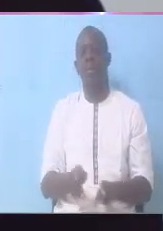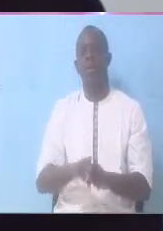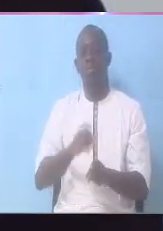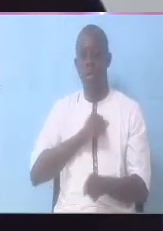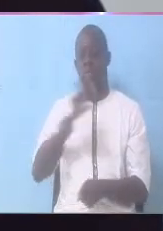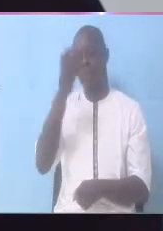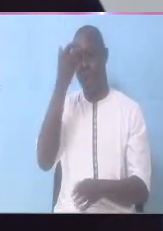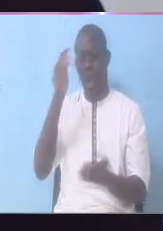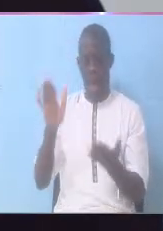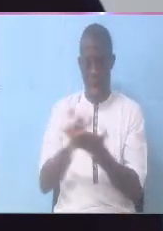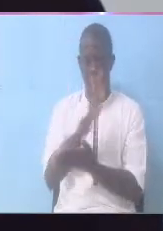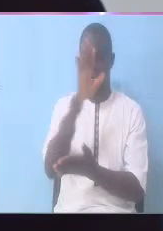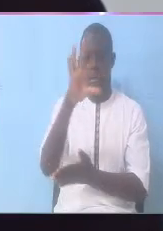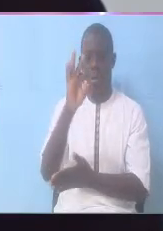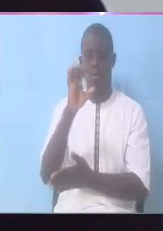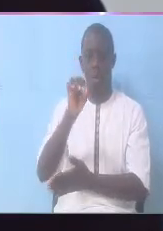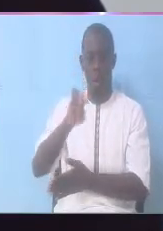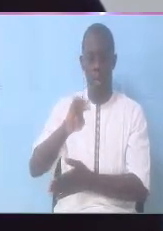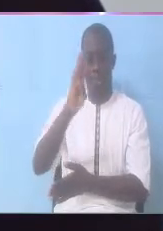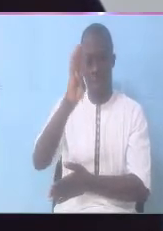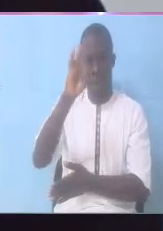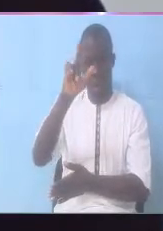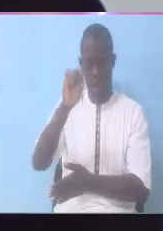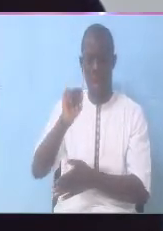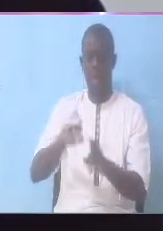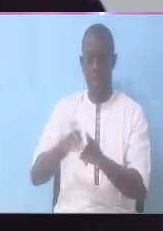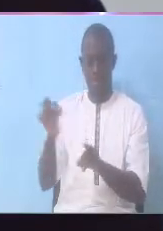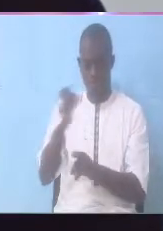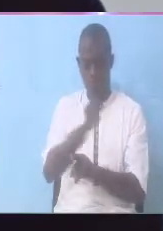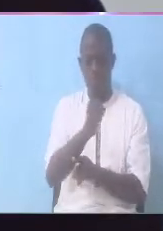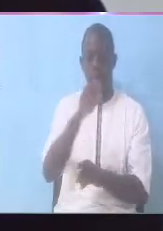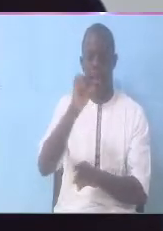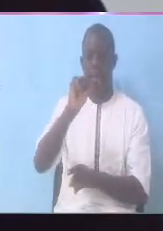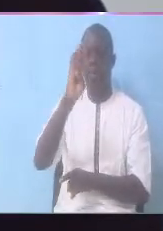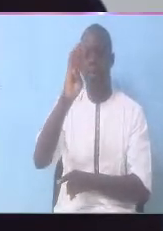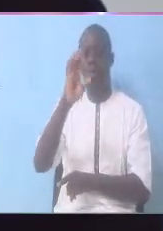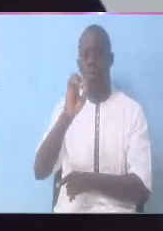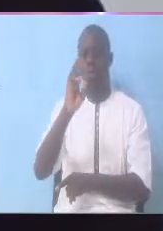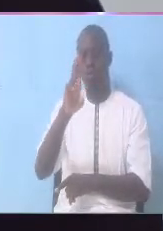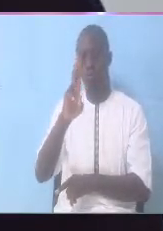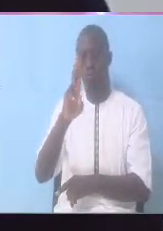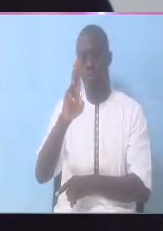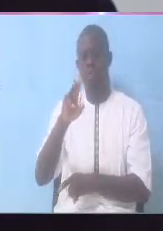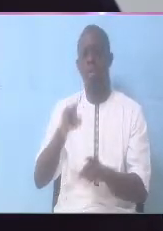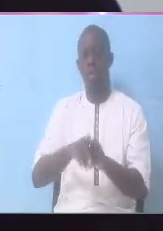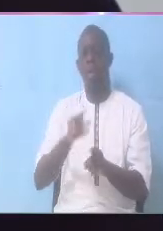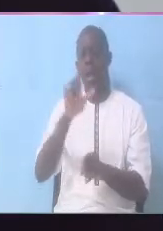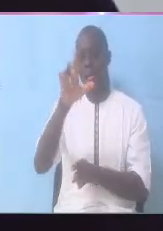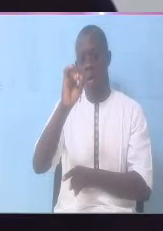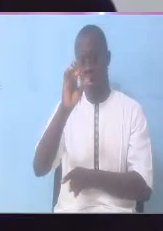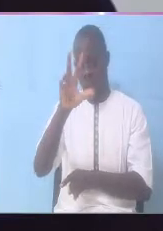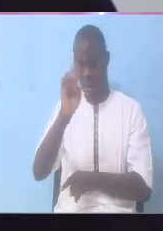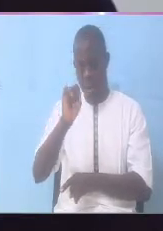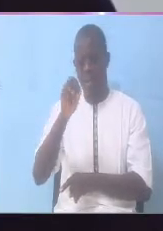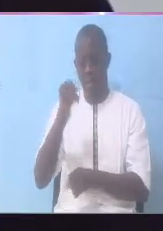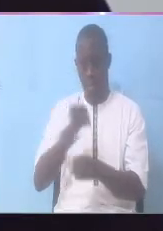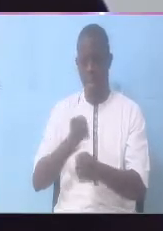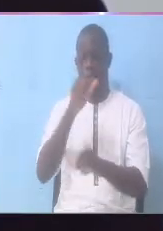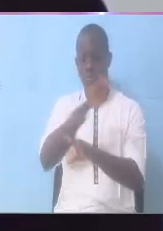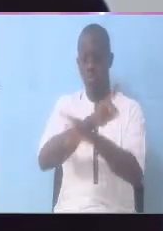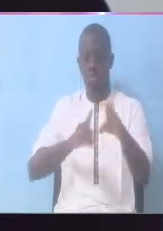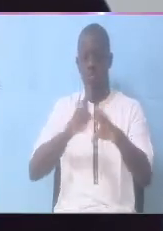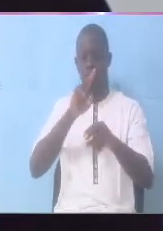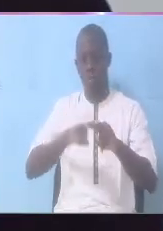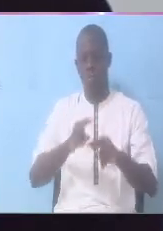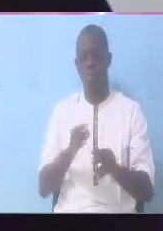there. Wala na Tumbul mume obondije ay Ibulo saindi ala palasoto. So when this thing happened, so Tumbul have to